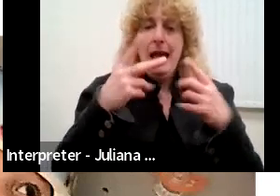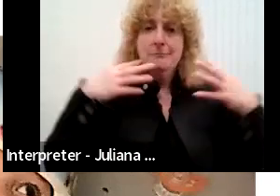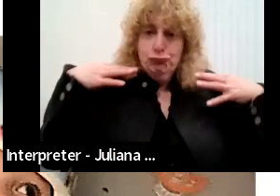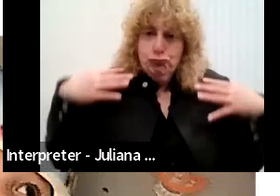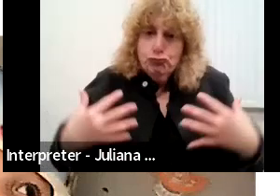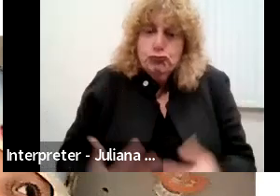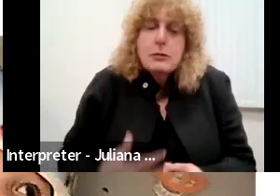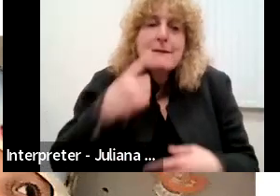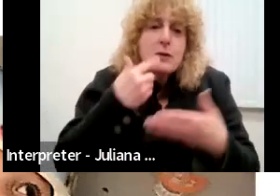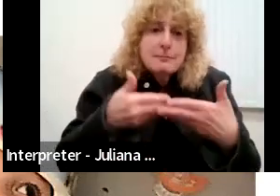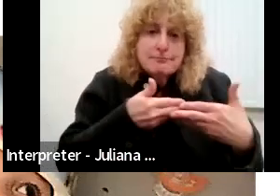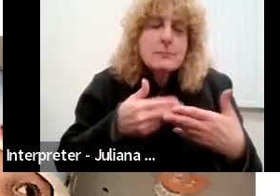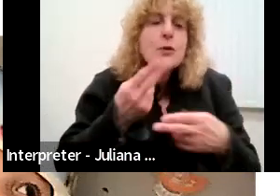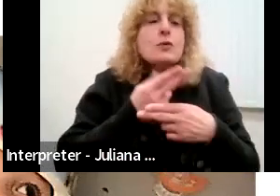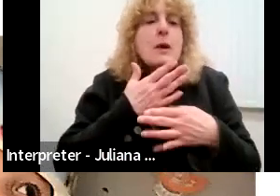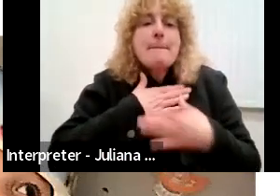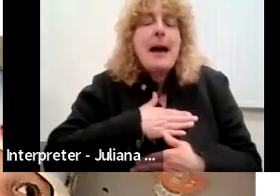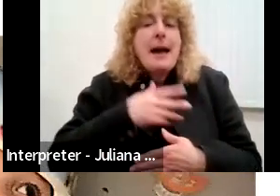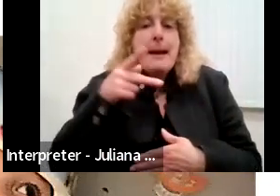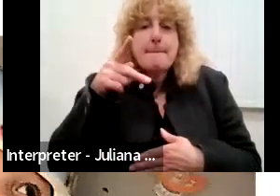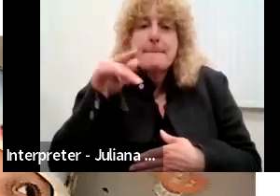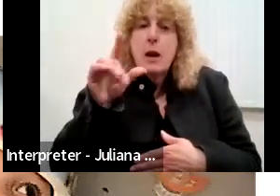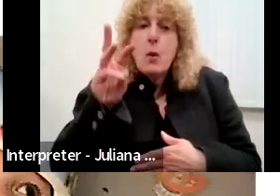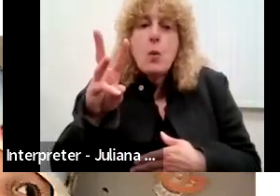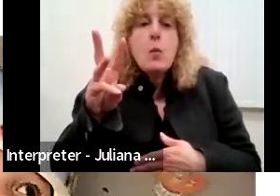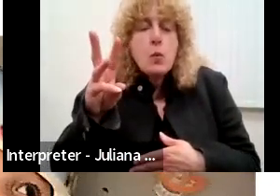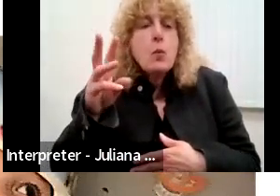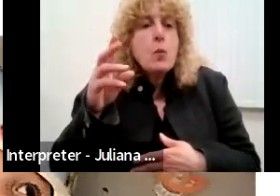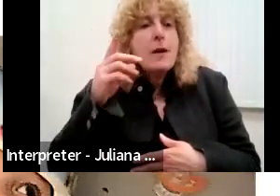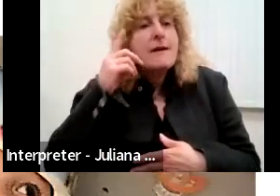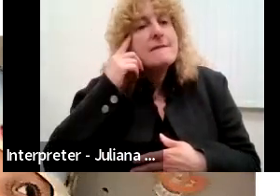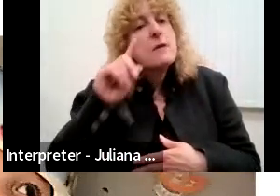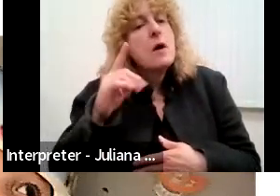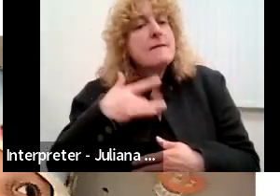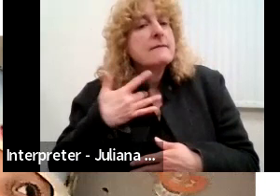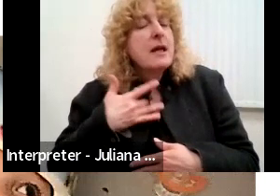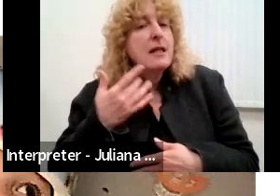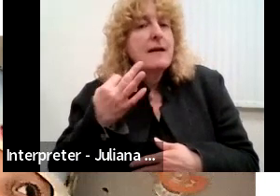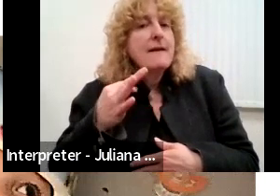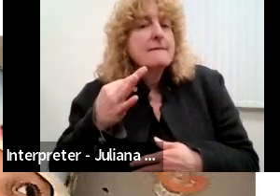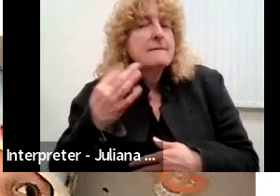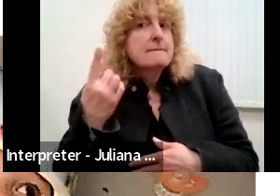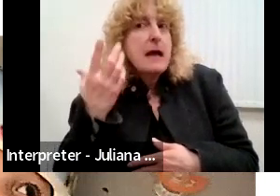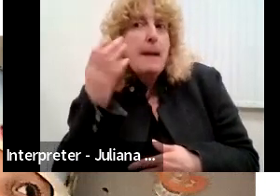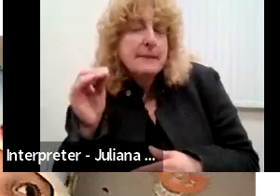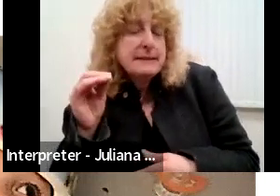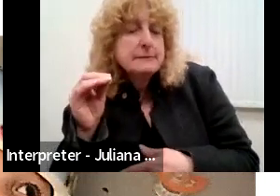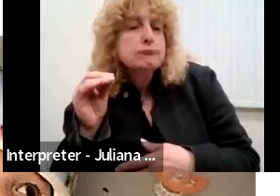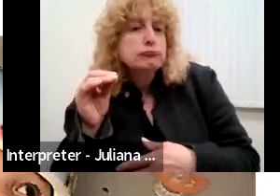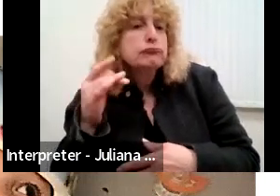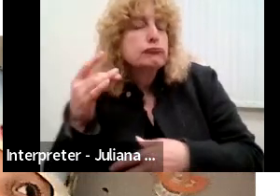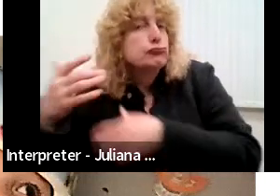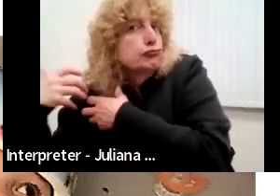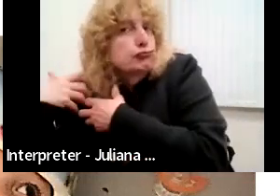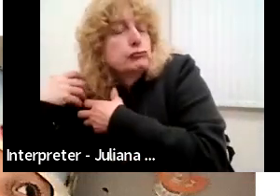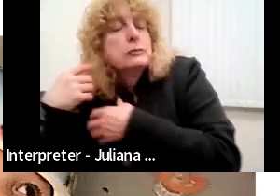body pillows for that weighted, for that sense of companionship, or sense